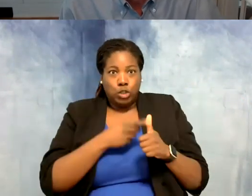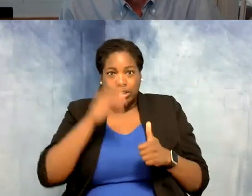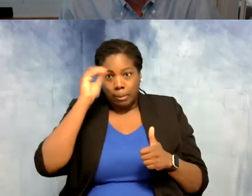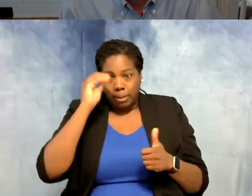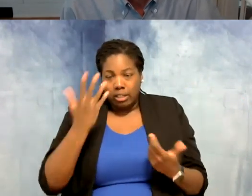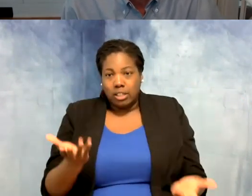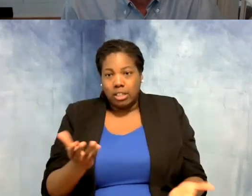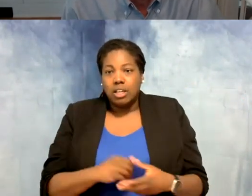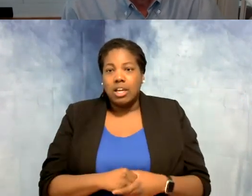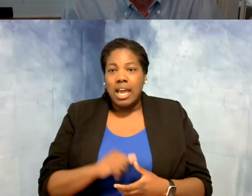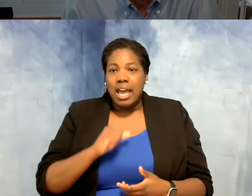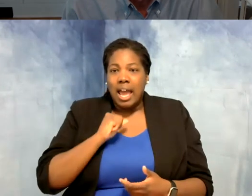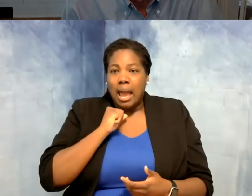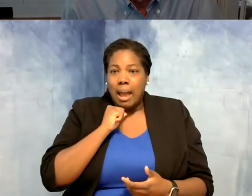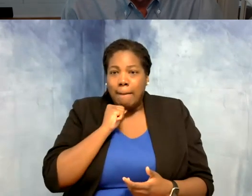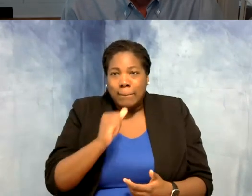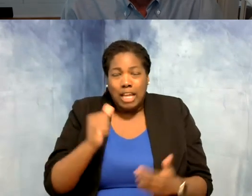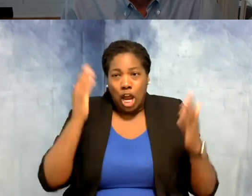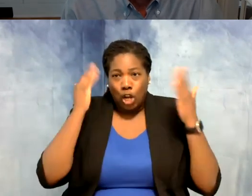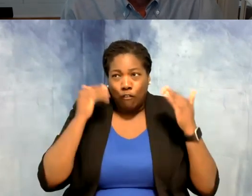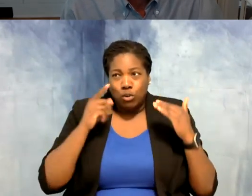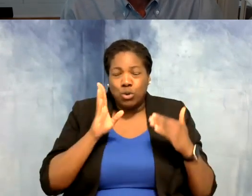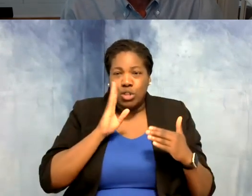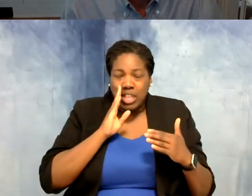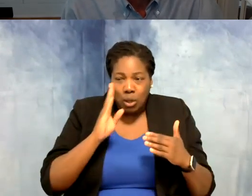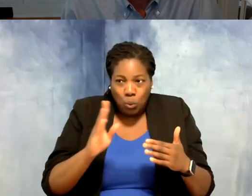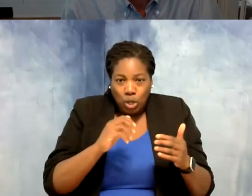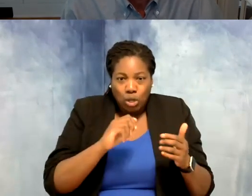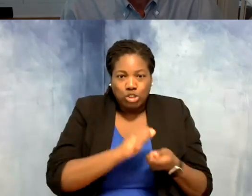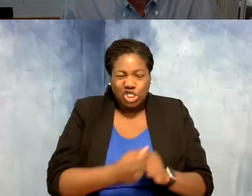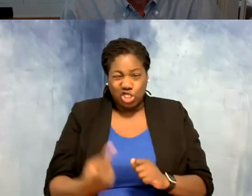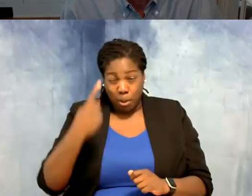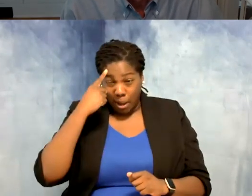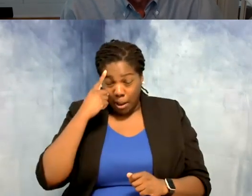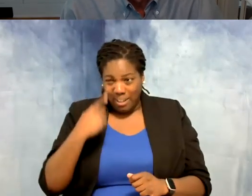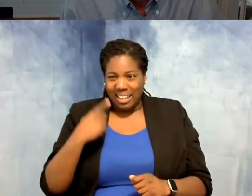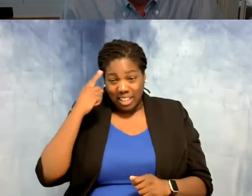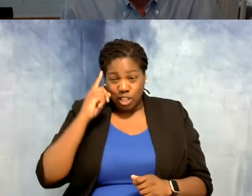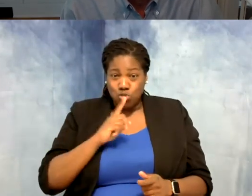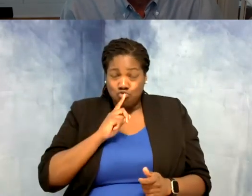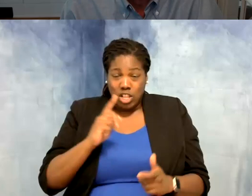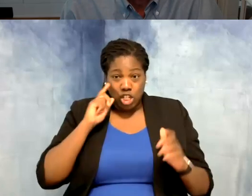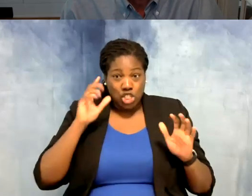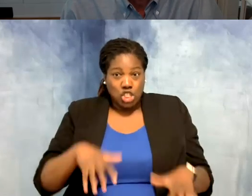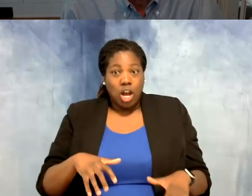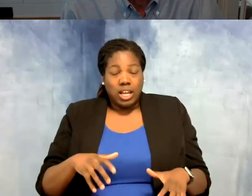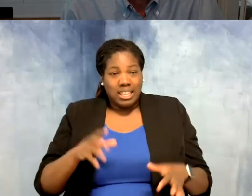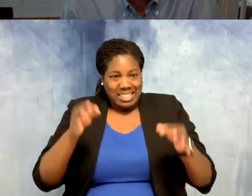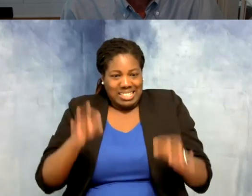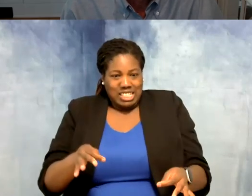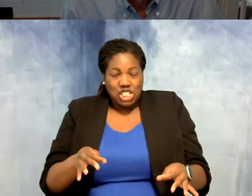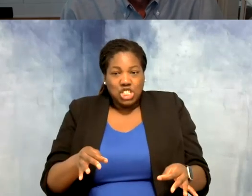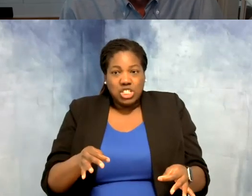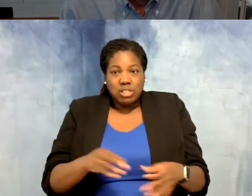So I'm not super hopeful that they're going to move back. But I agree, what's really unprecedented is the decision itself. And